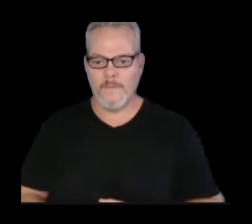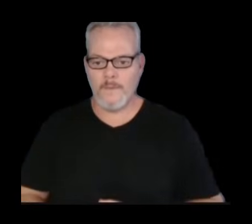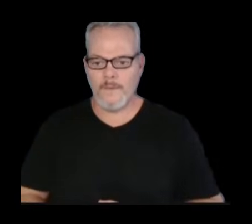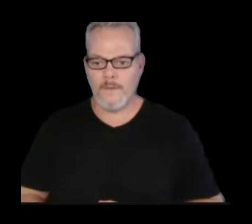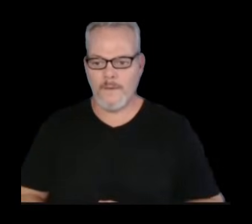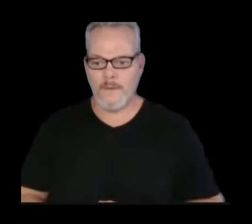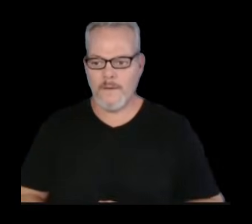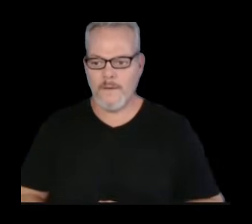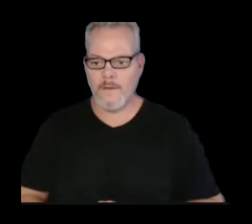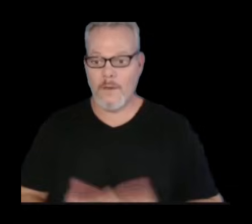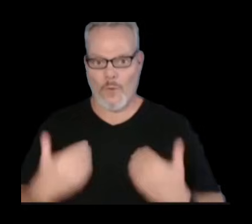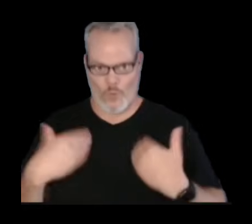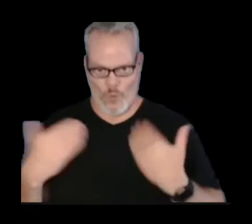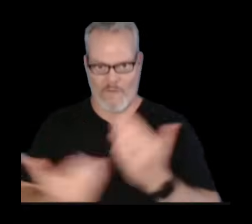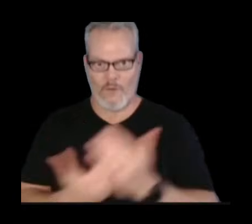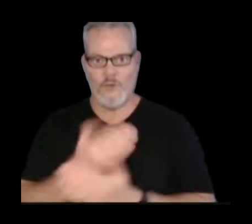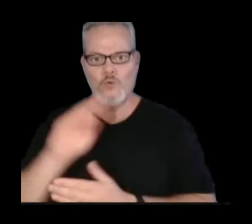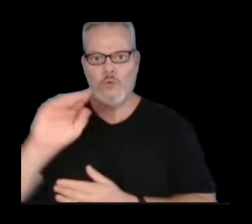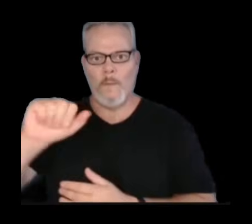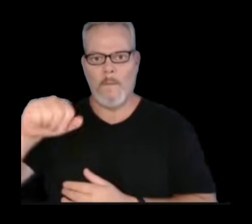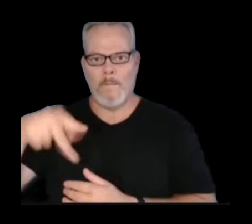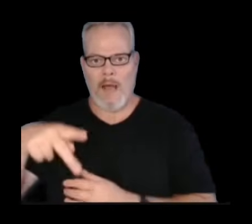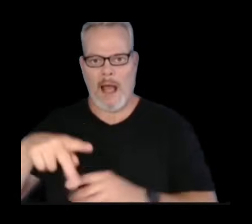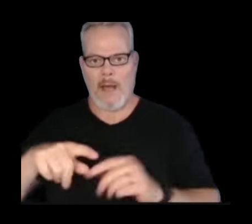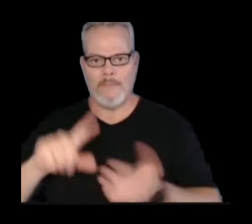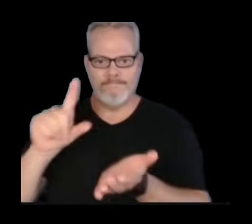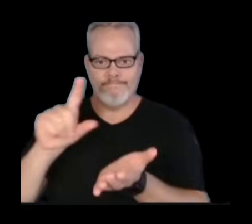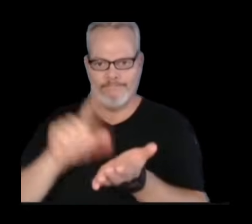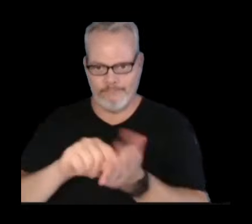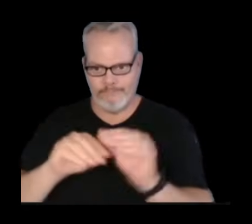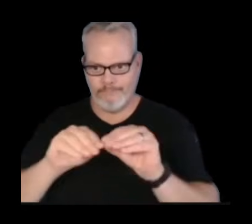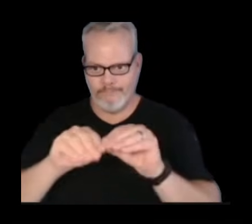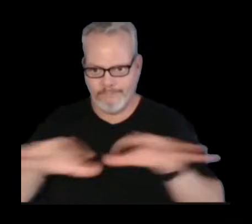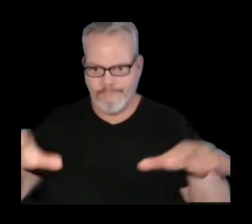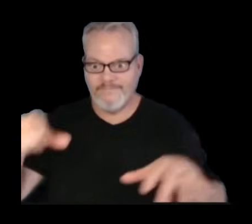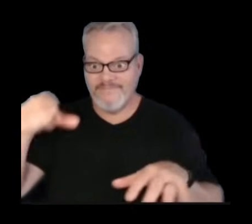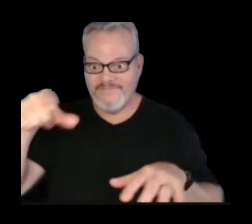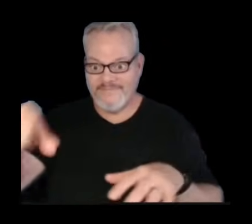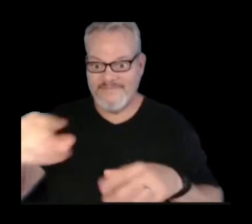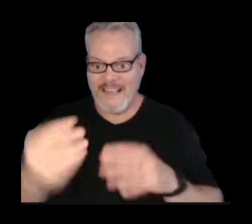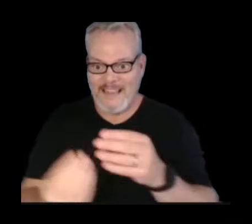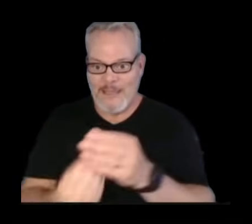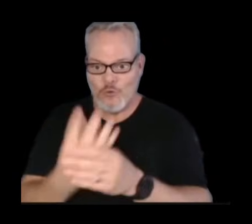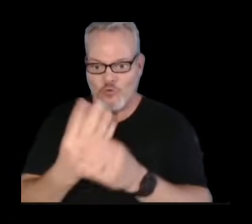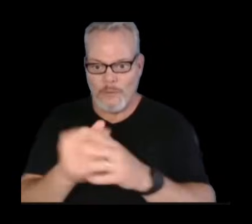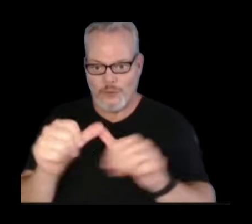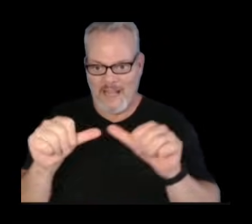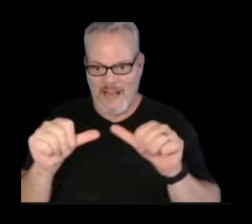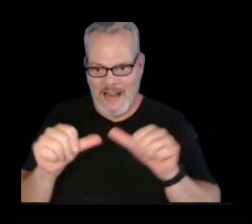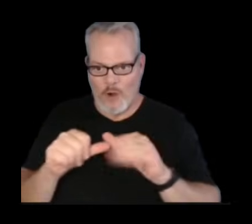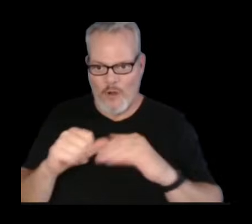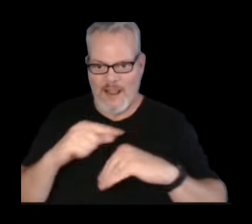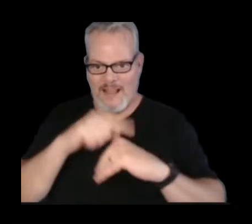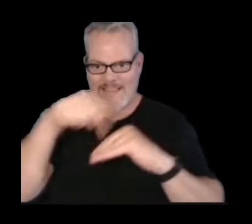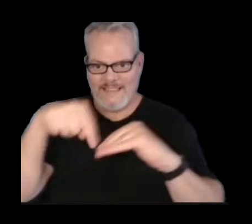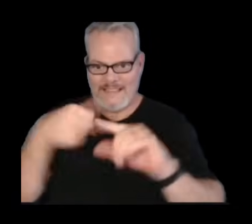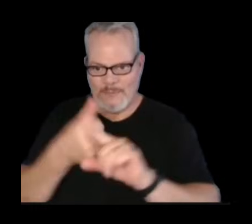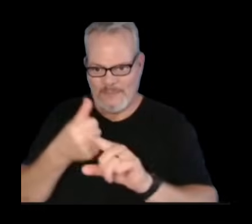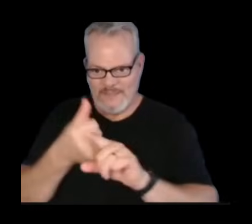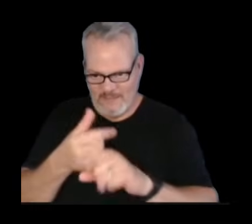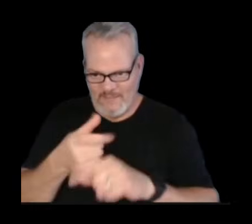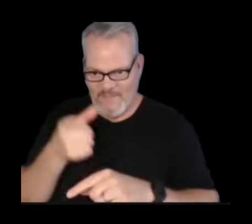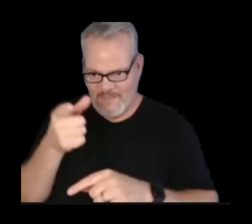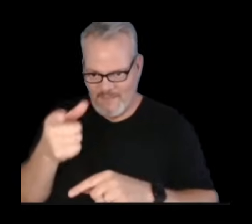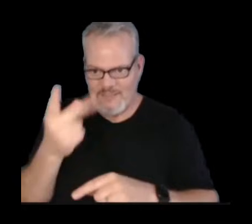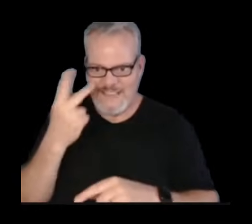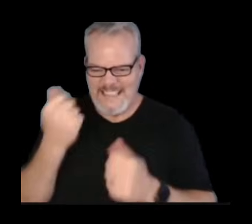We have a new map released of the eruption area at the summit of National Park, with all the impact within the